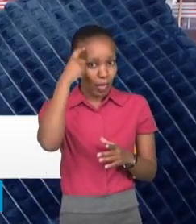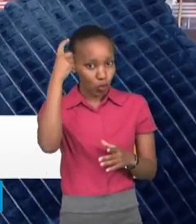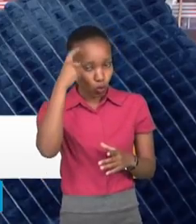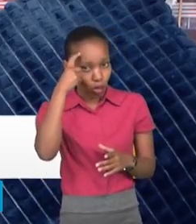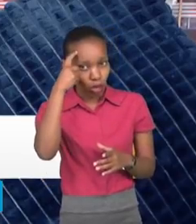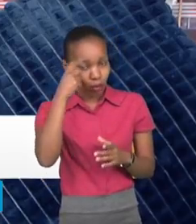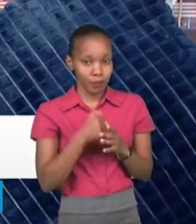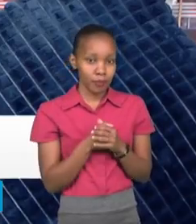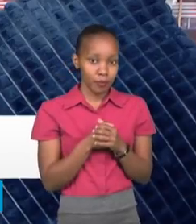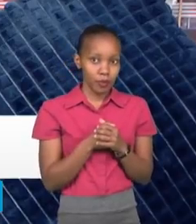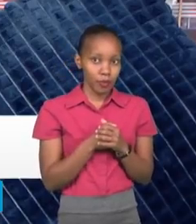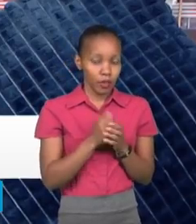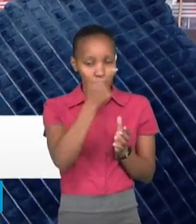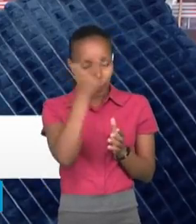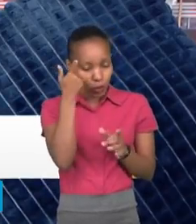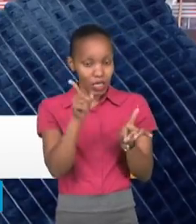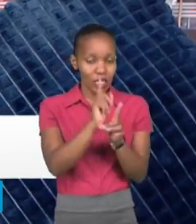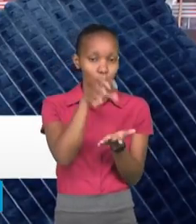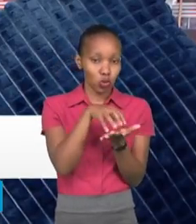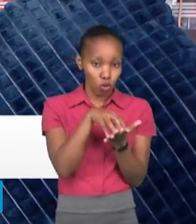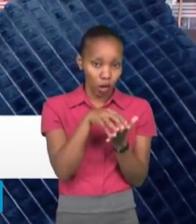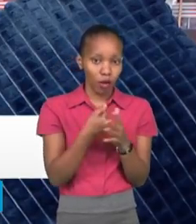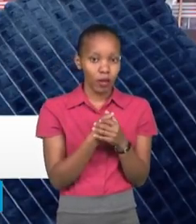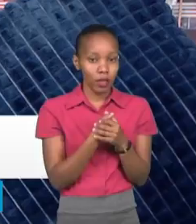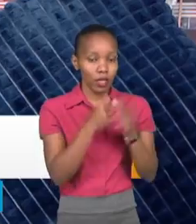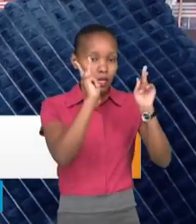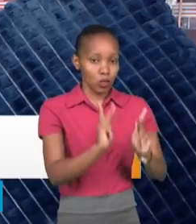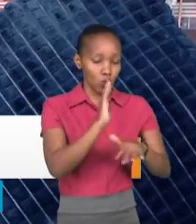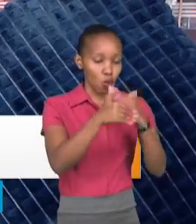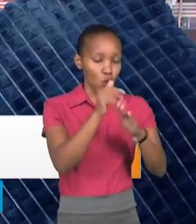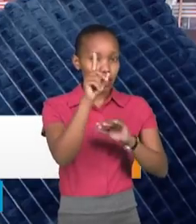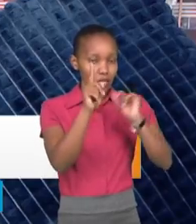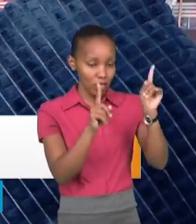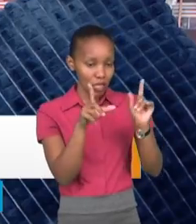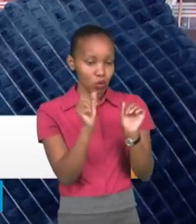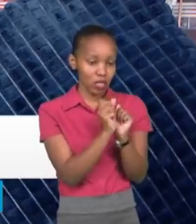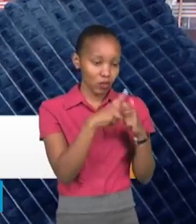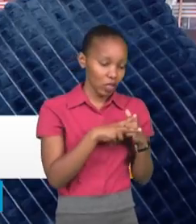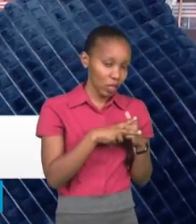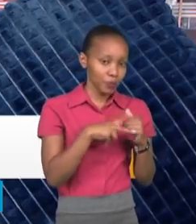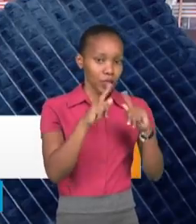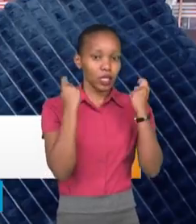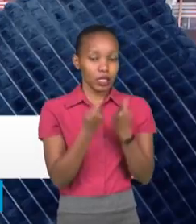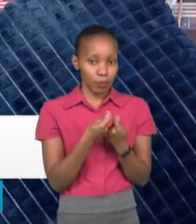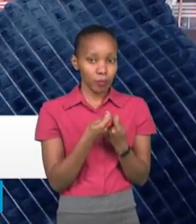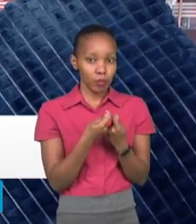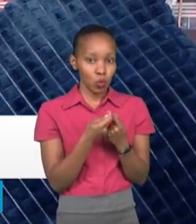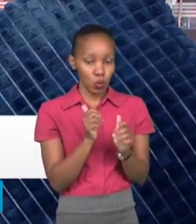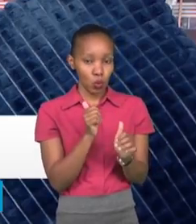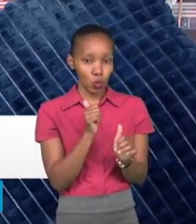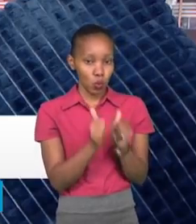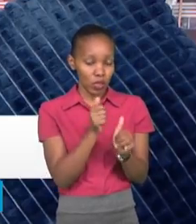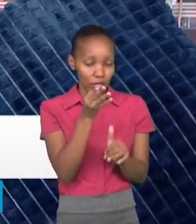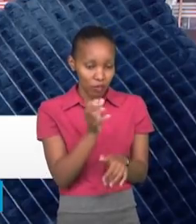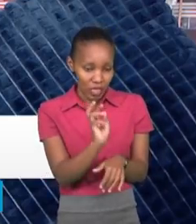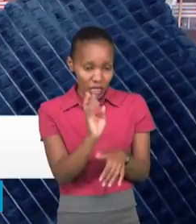Okay. Because we were more or less in the same position yeah, sure. as Kisumu All-Stars in mm-hmm. 2017. Mm-hmm. We were one of those teams that... if